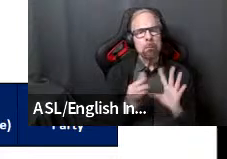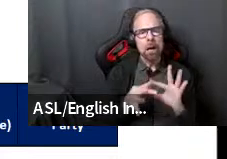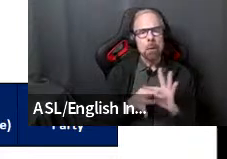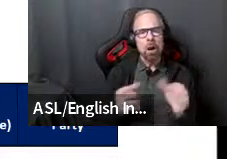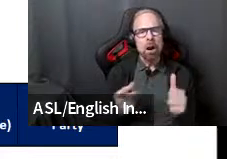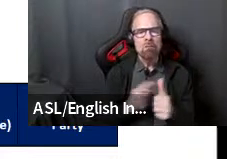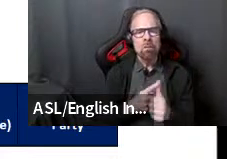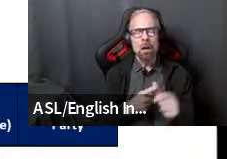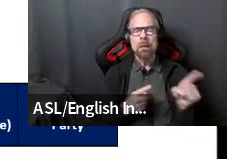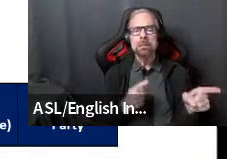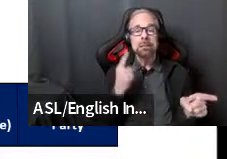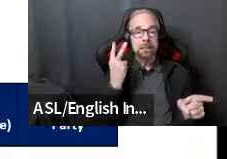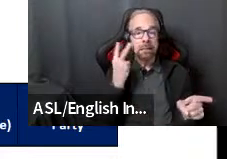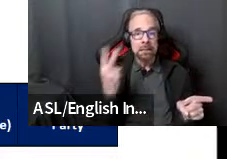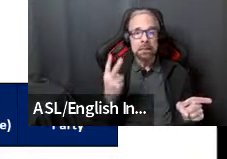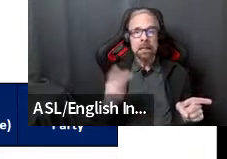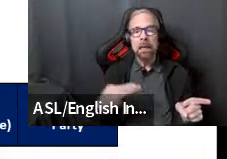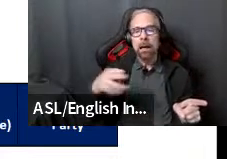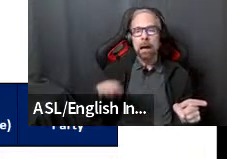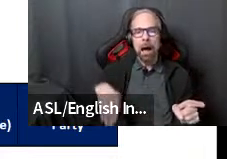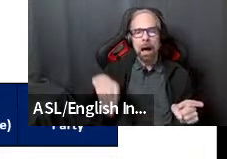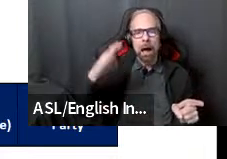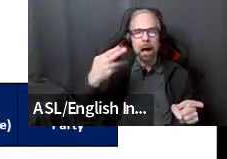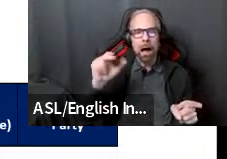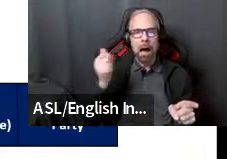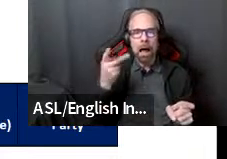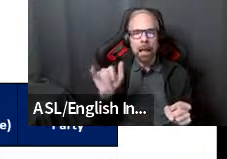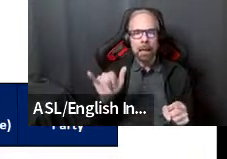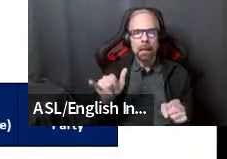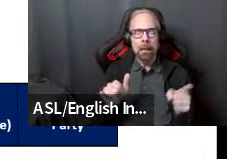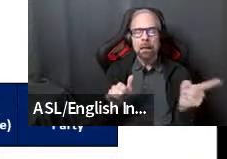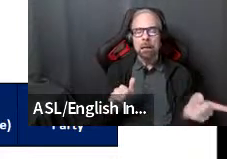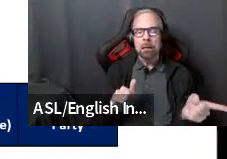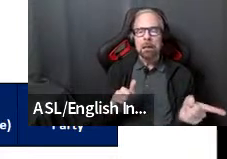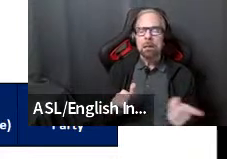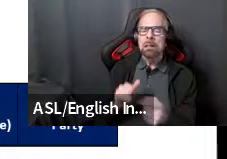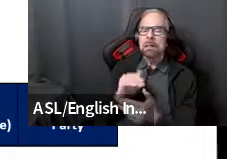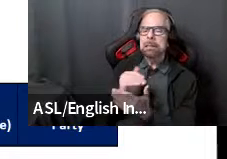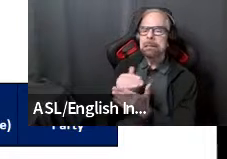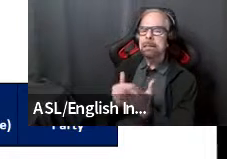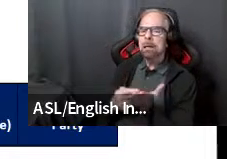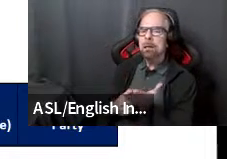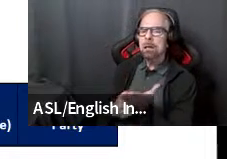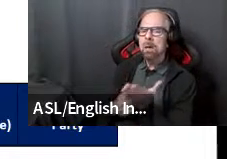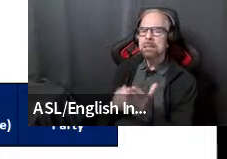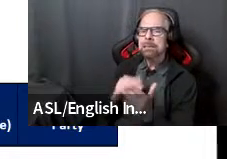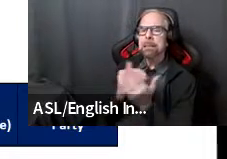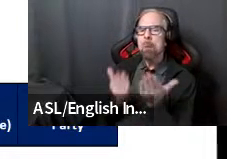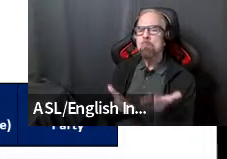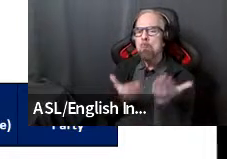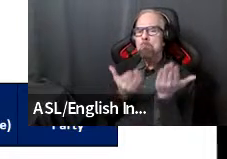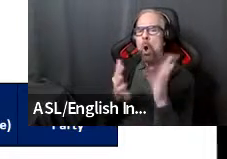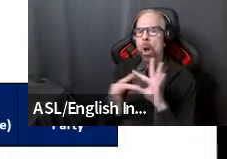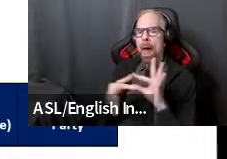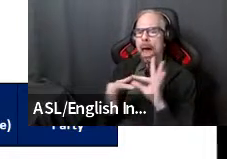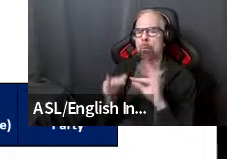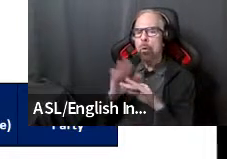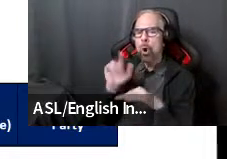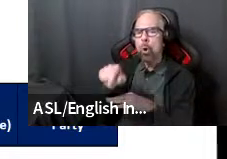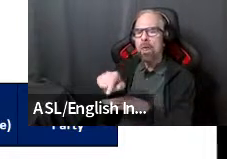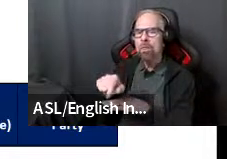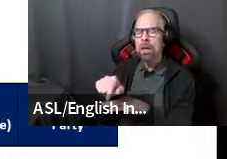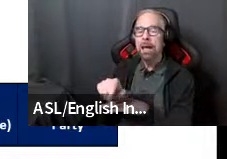from Holly. Just some, given the discussion, some proposed language on this could be